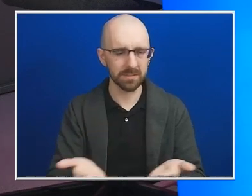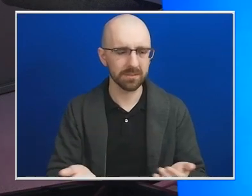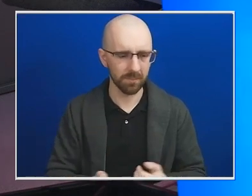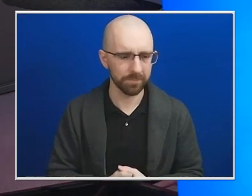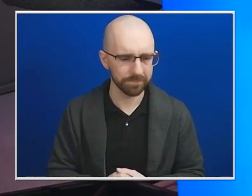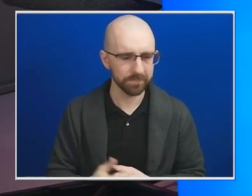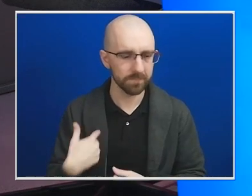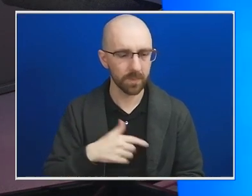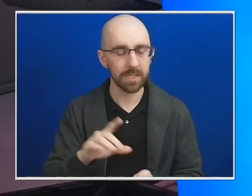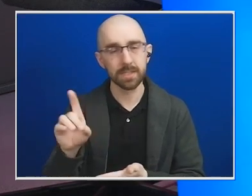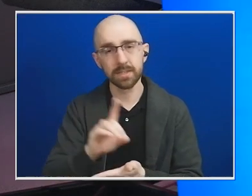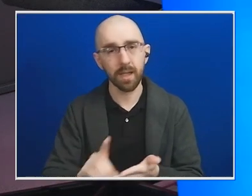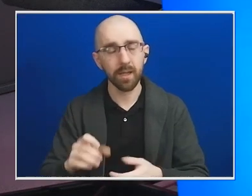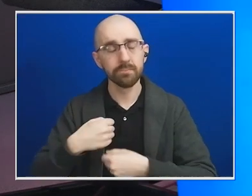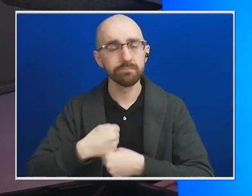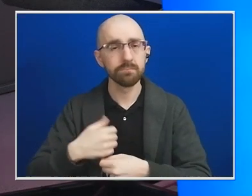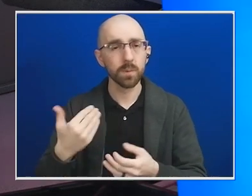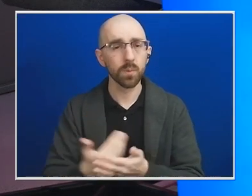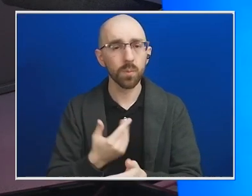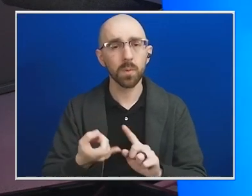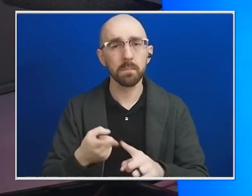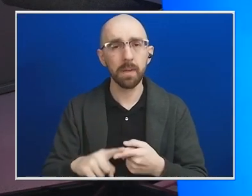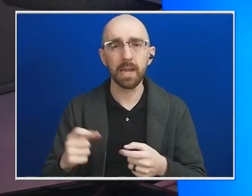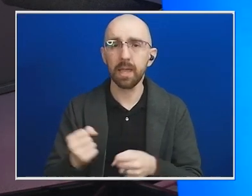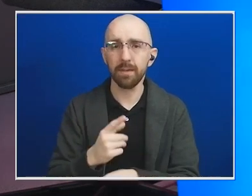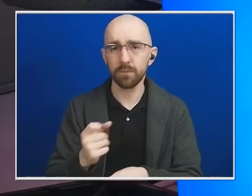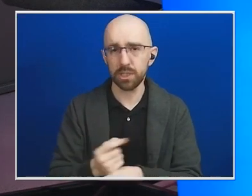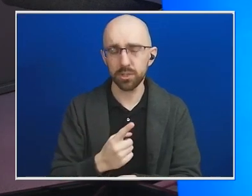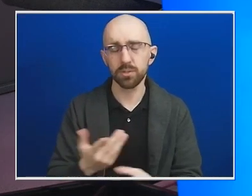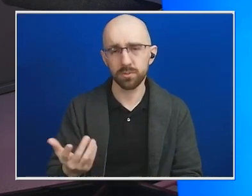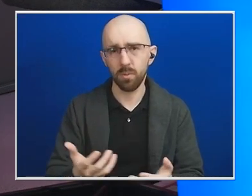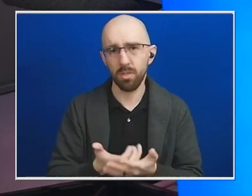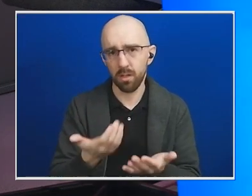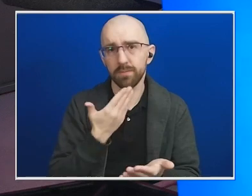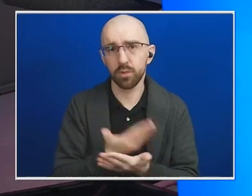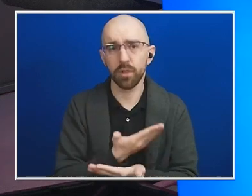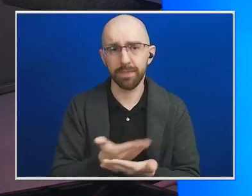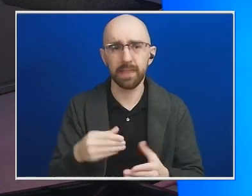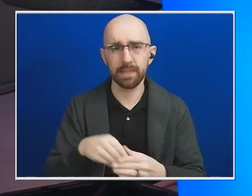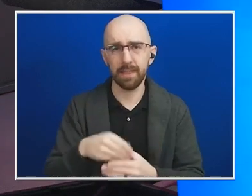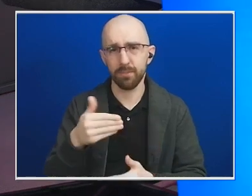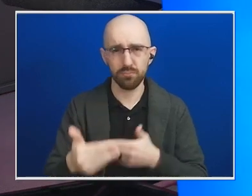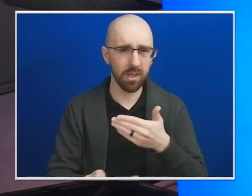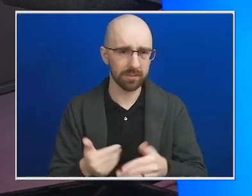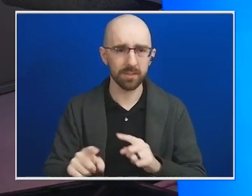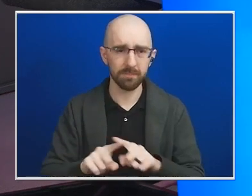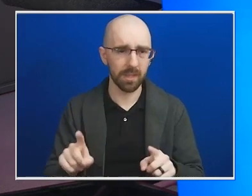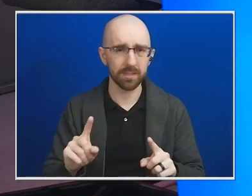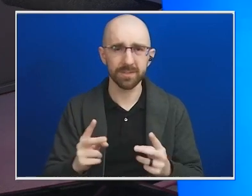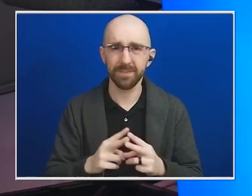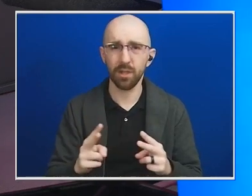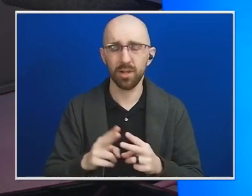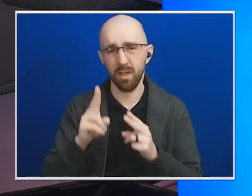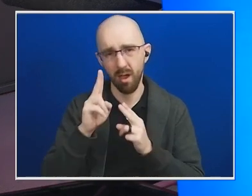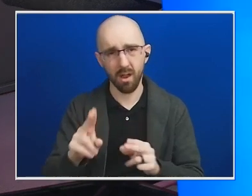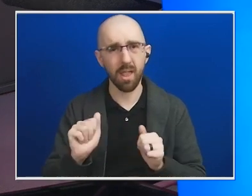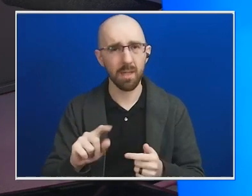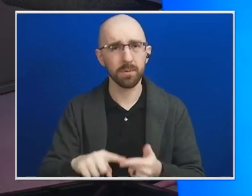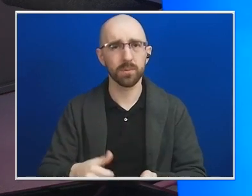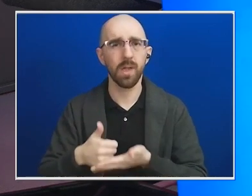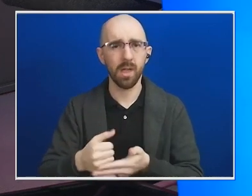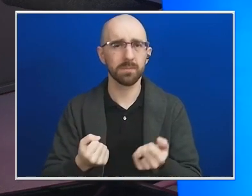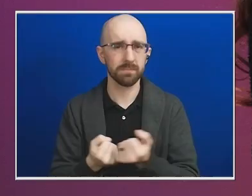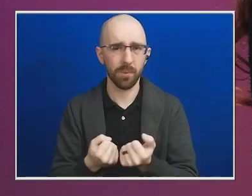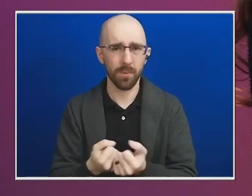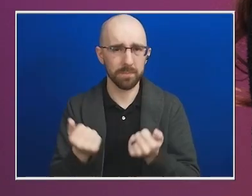buddies, a new buddy each year. So lots of good things in the works, but just very honored to be able to help support so many families in our